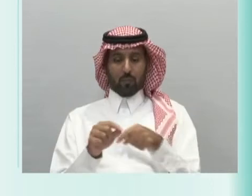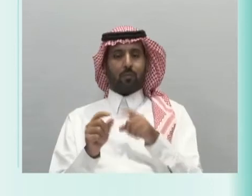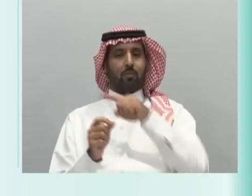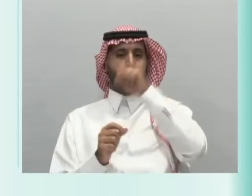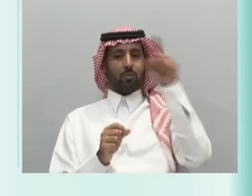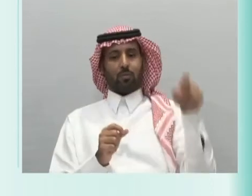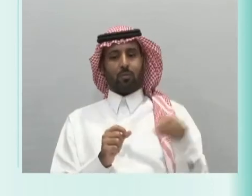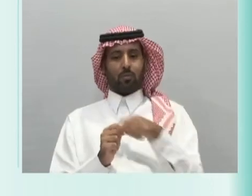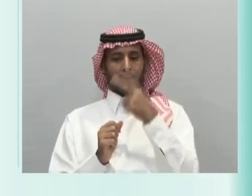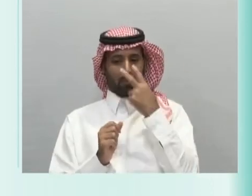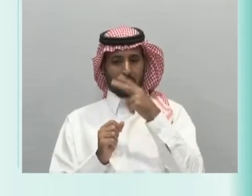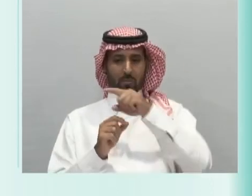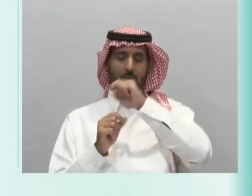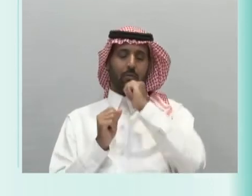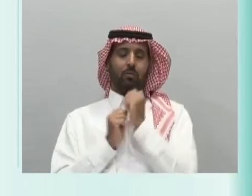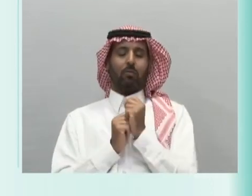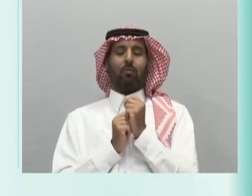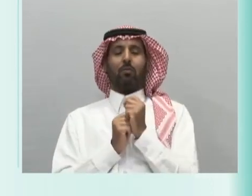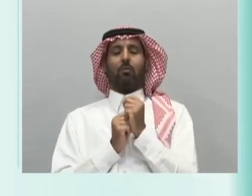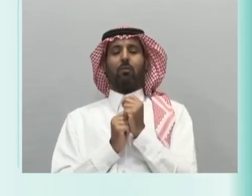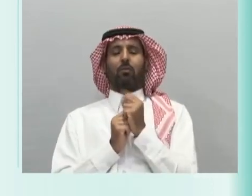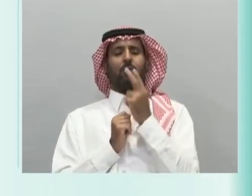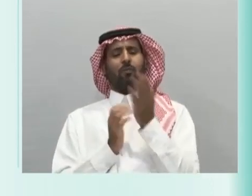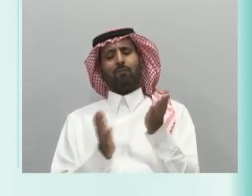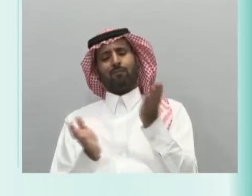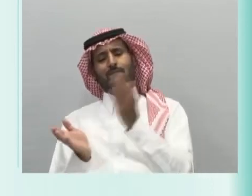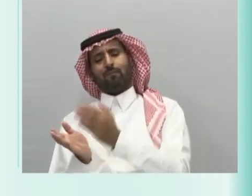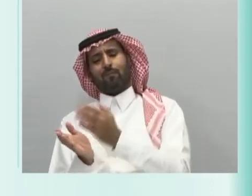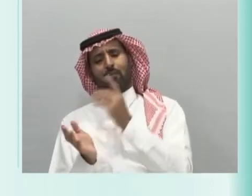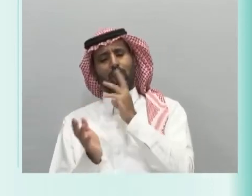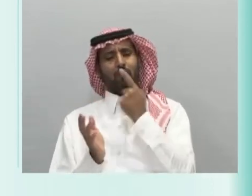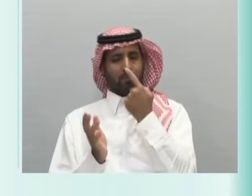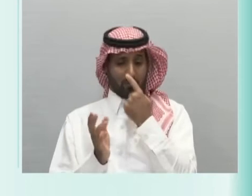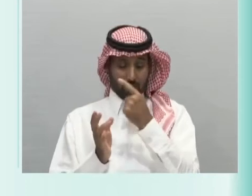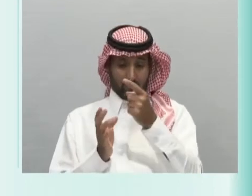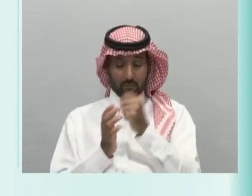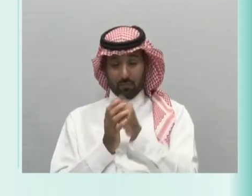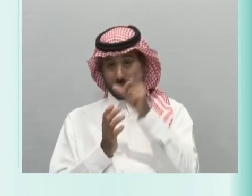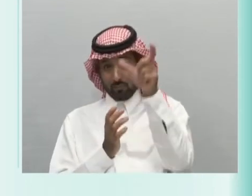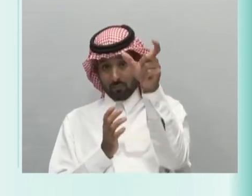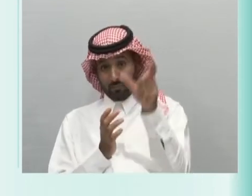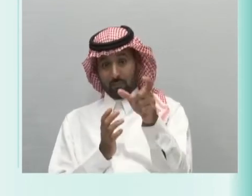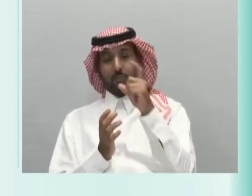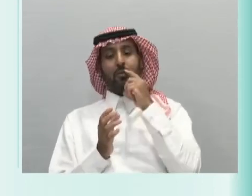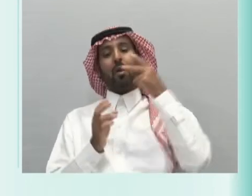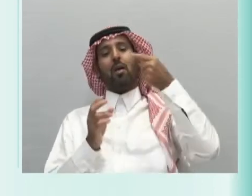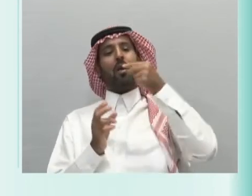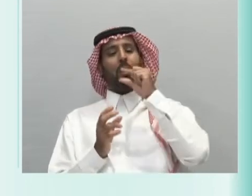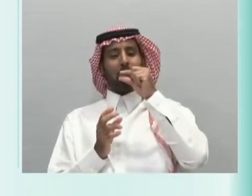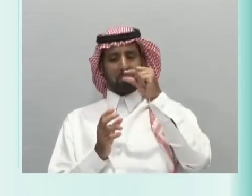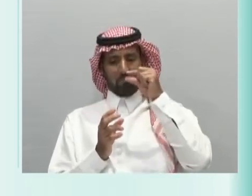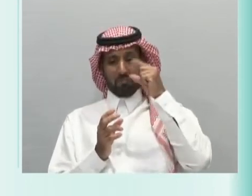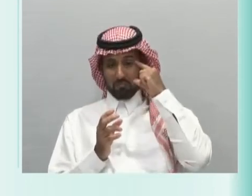as circular, means dairiya. Okay, next. This word appeared in capsule